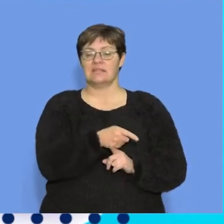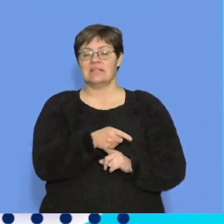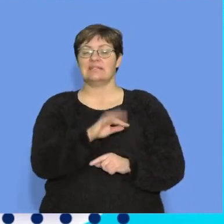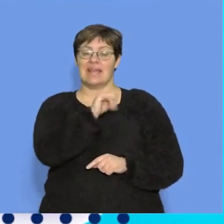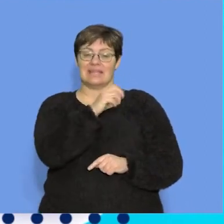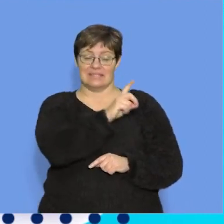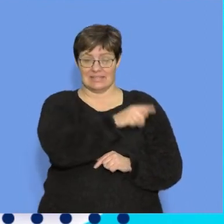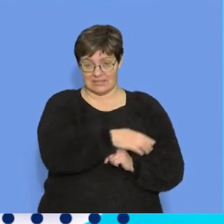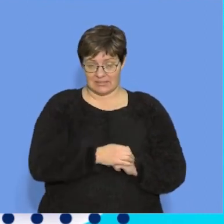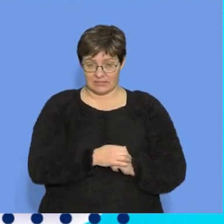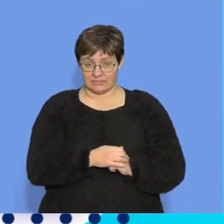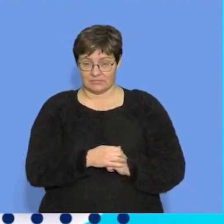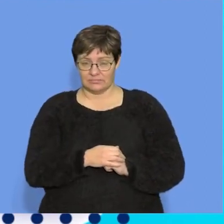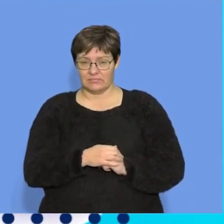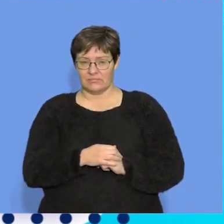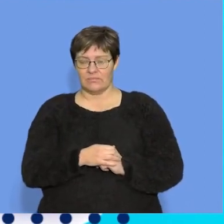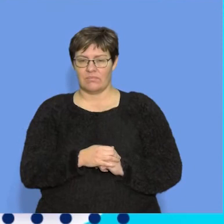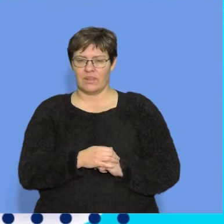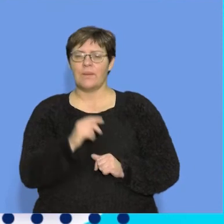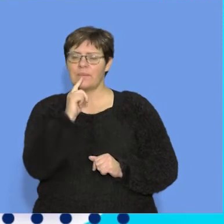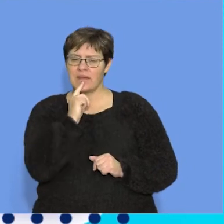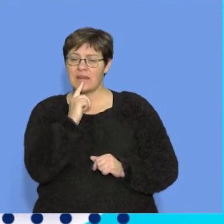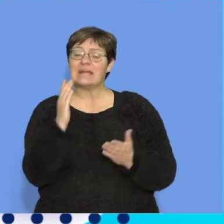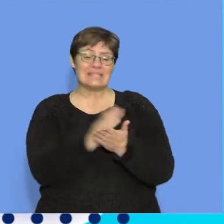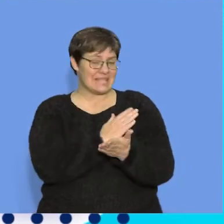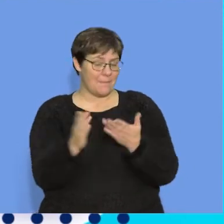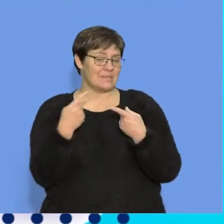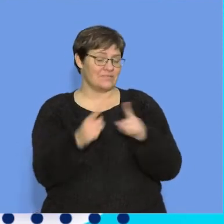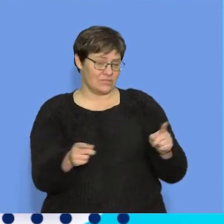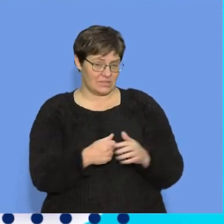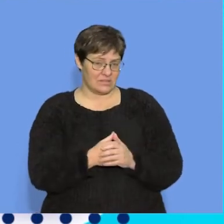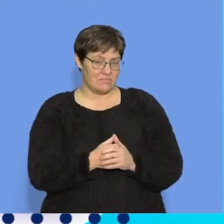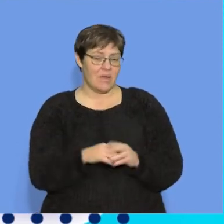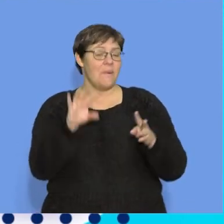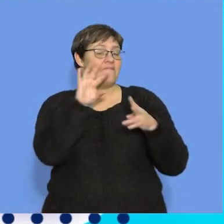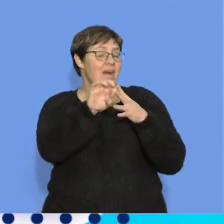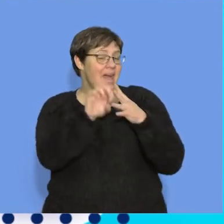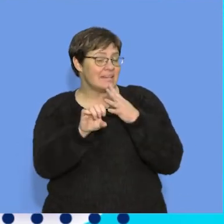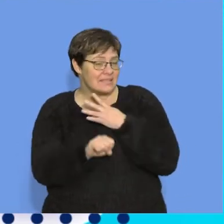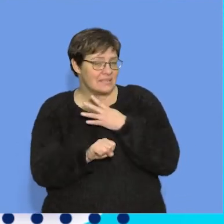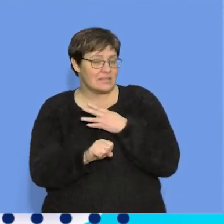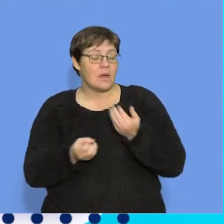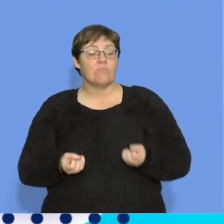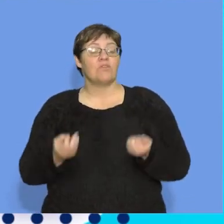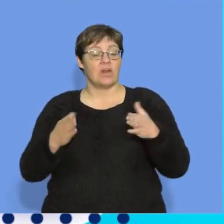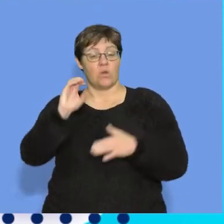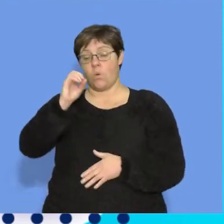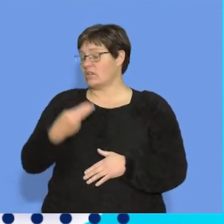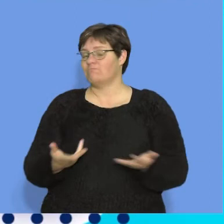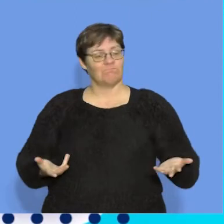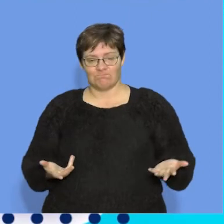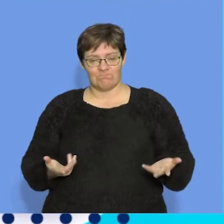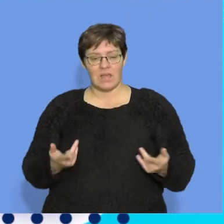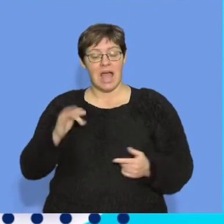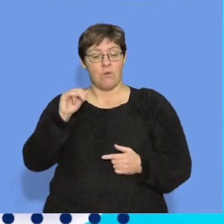water, is an acid. Guys, there are some exceptions. We can find things that don't produce hydroxide ions, but they're